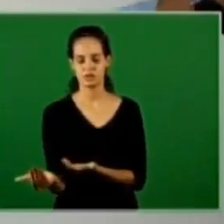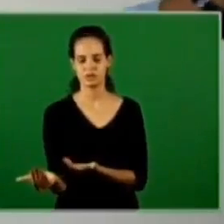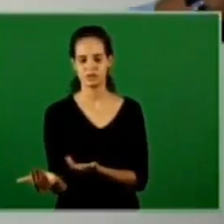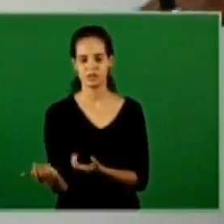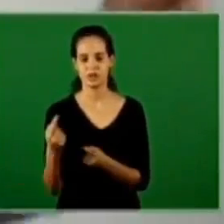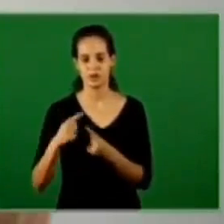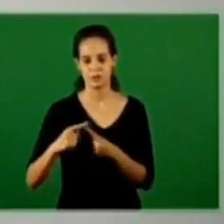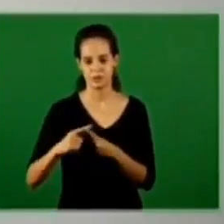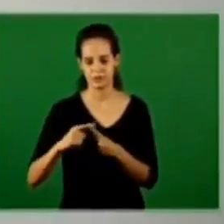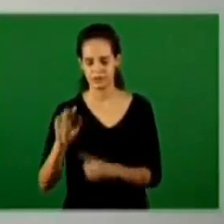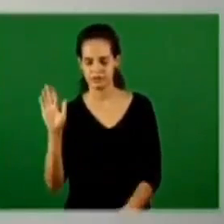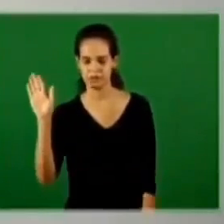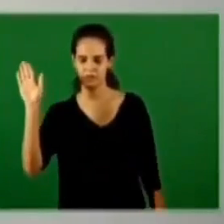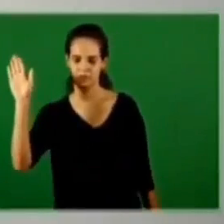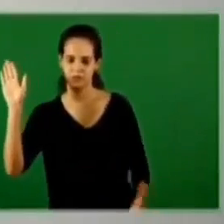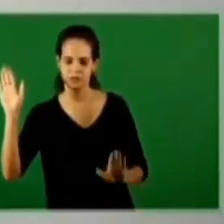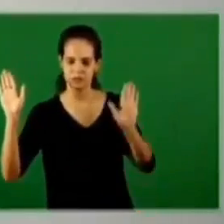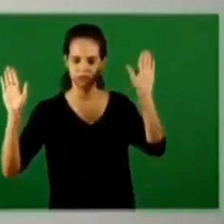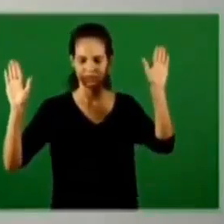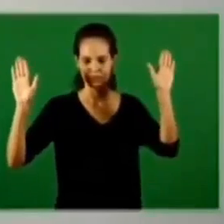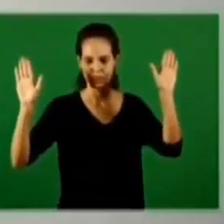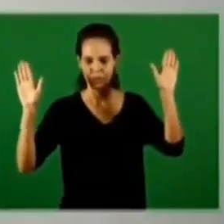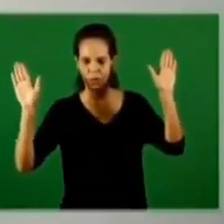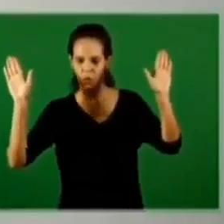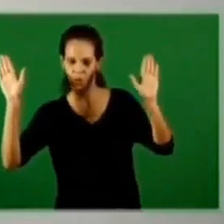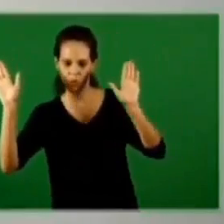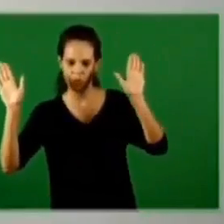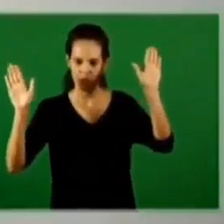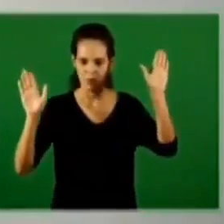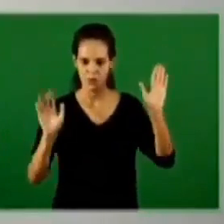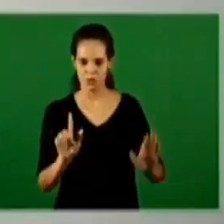So in the position of the back keeper,